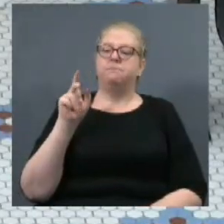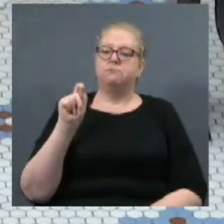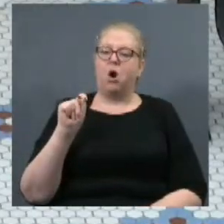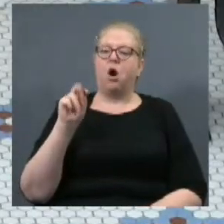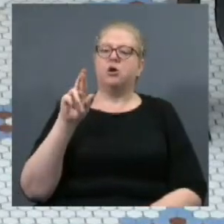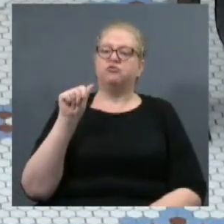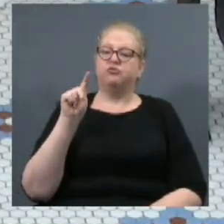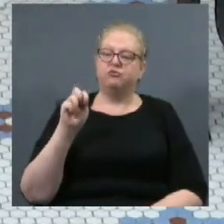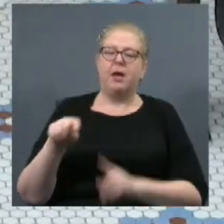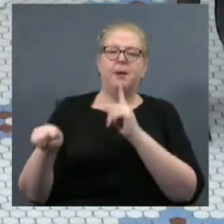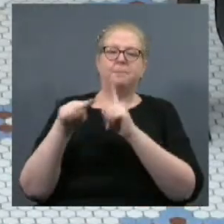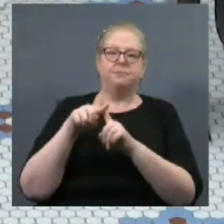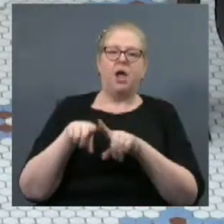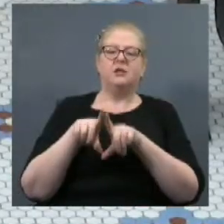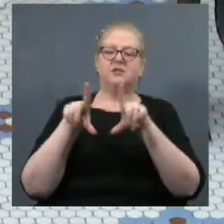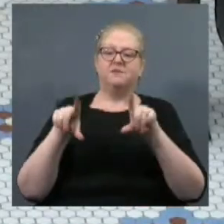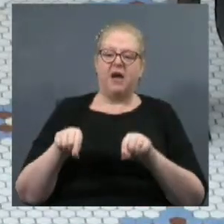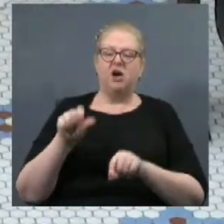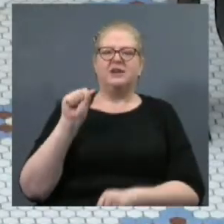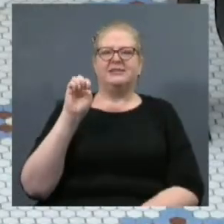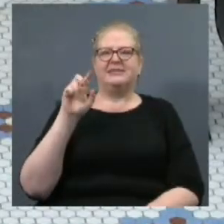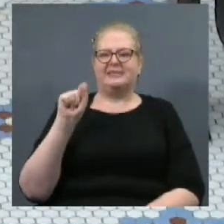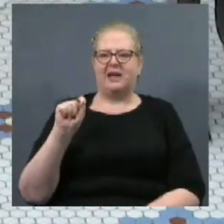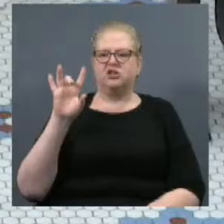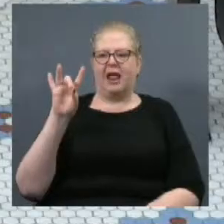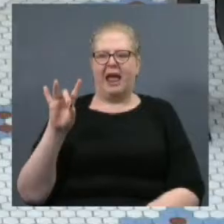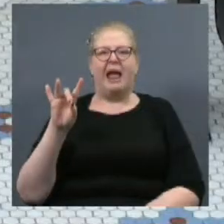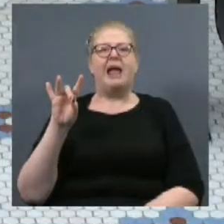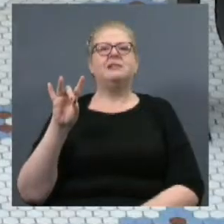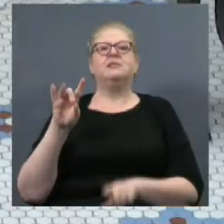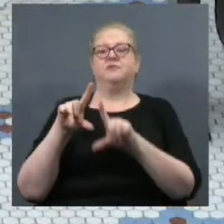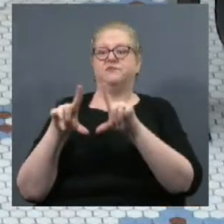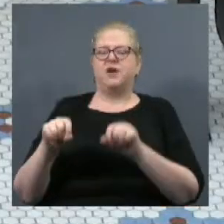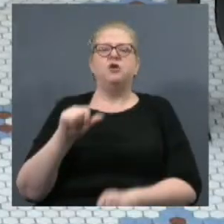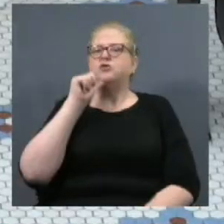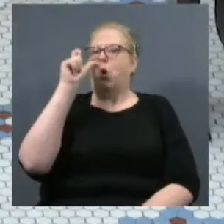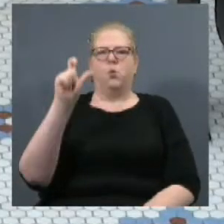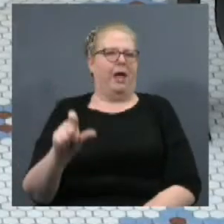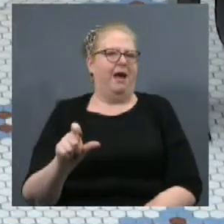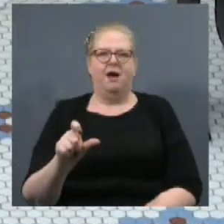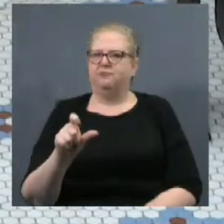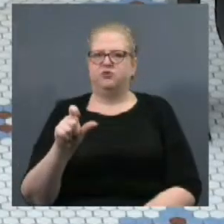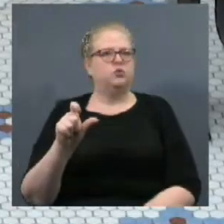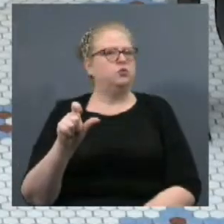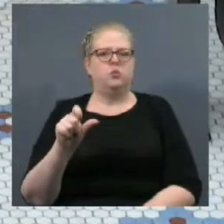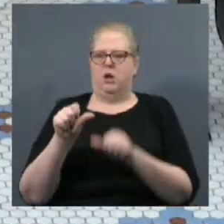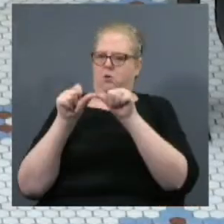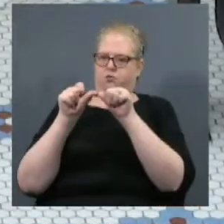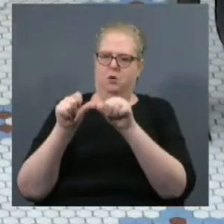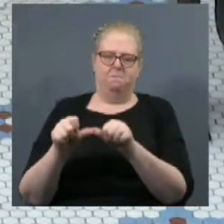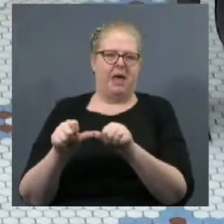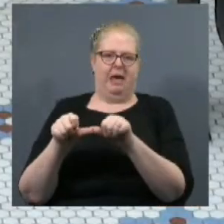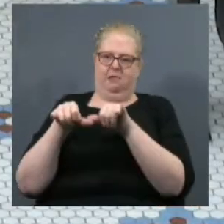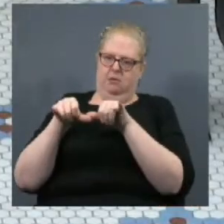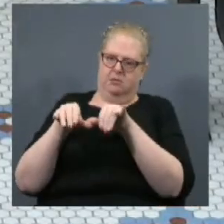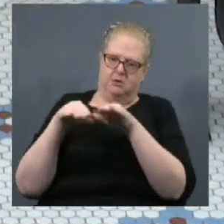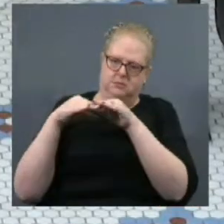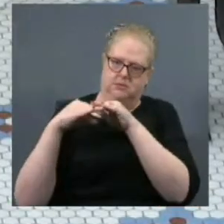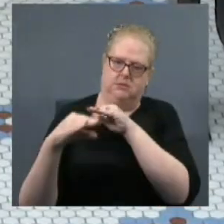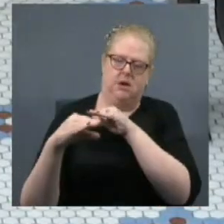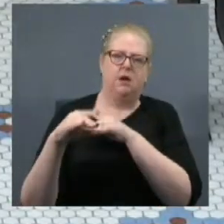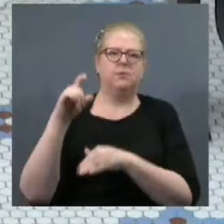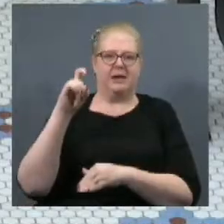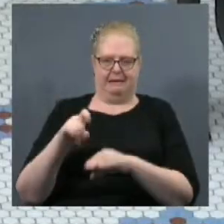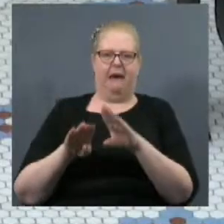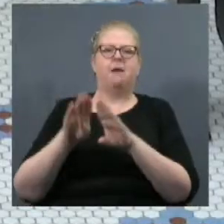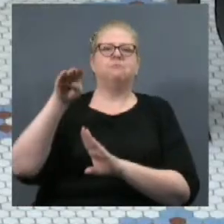vouchers, Section 18 vouchers, do not have to stay that way. And so you do have the same consequence